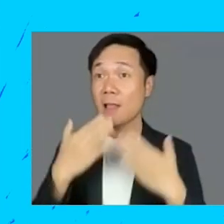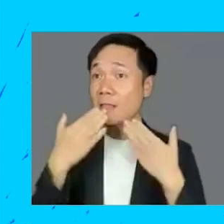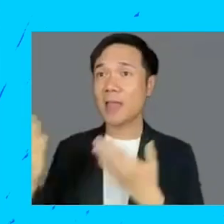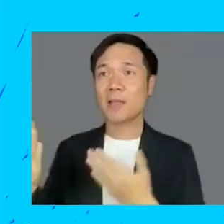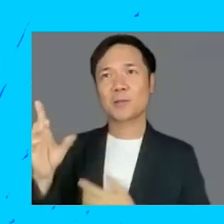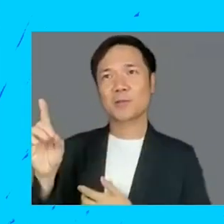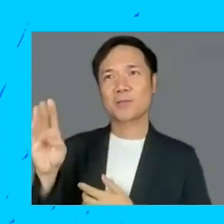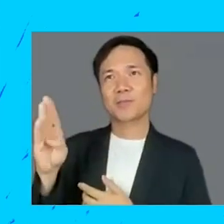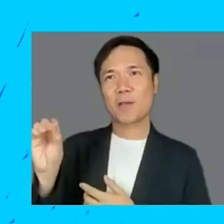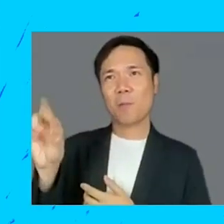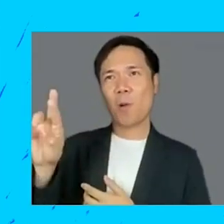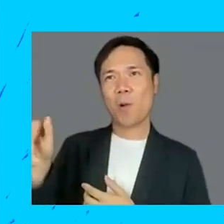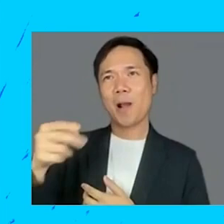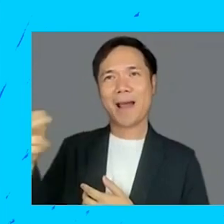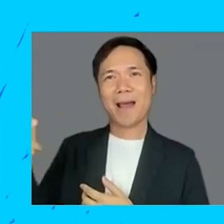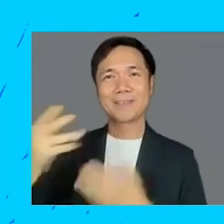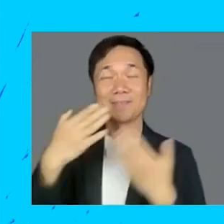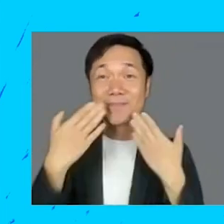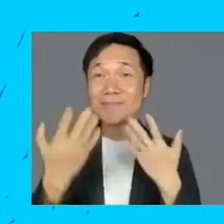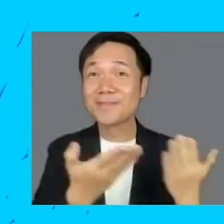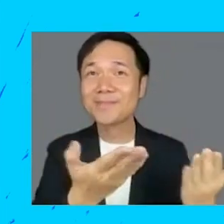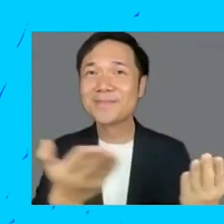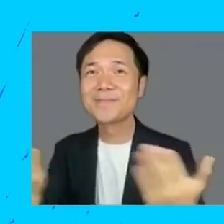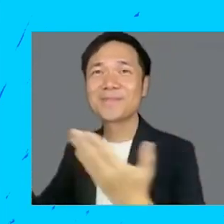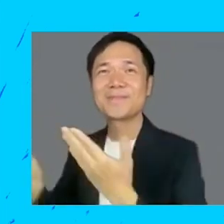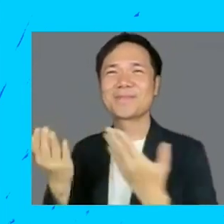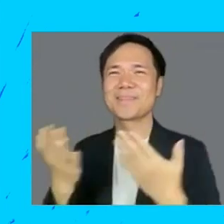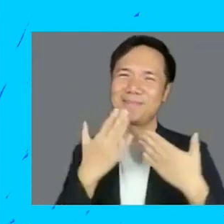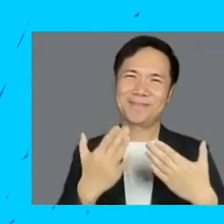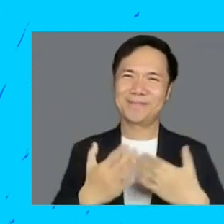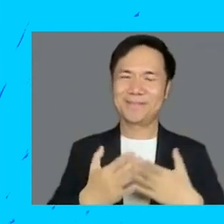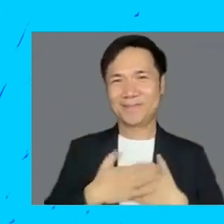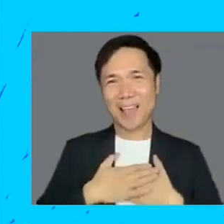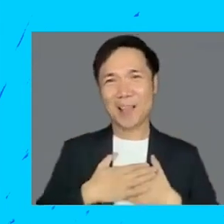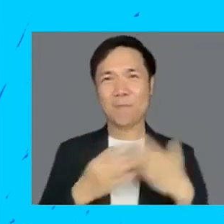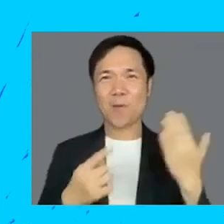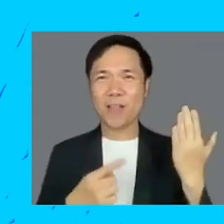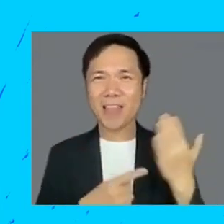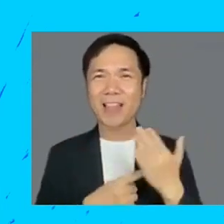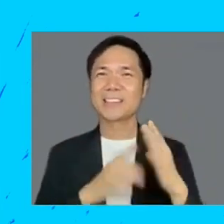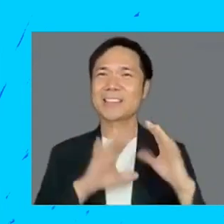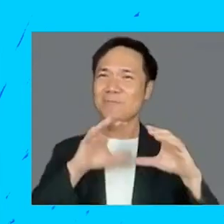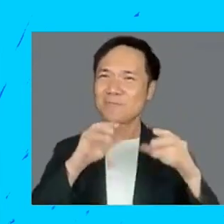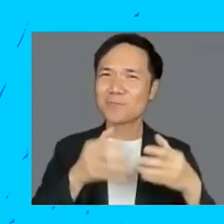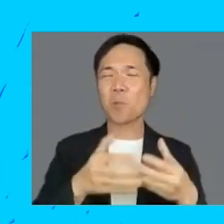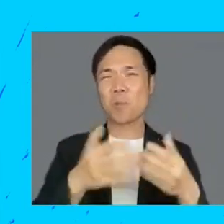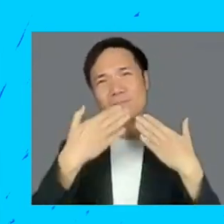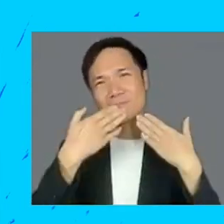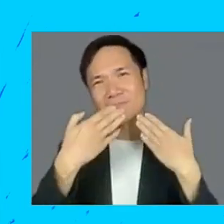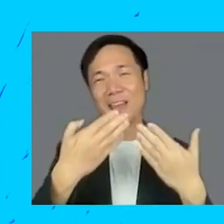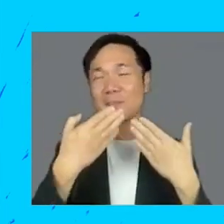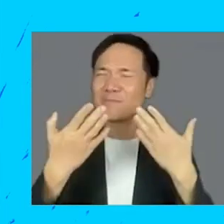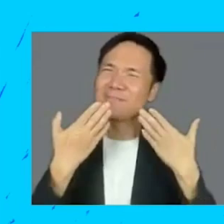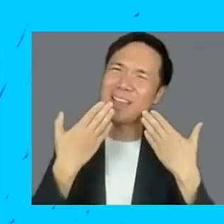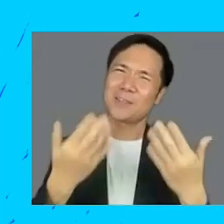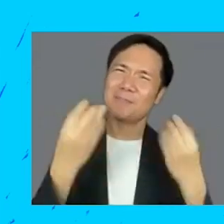this session as well. Thank you all so much to the technical team as well. Thank you, thank you, thank you.